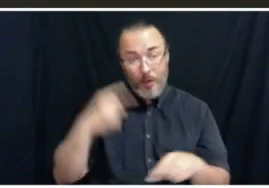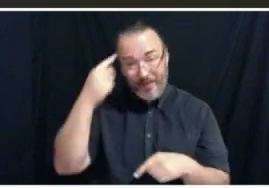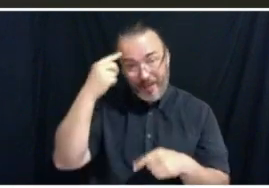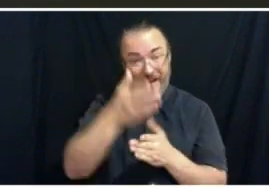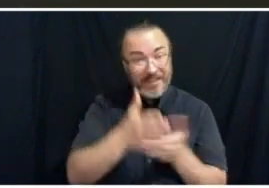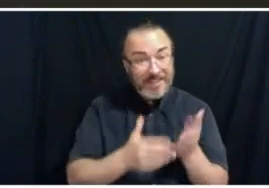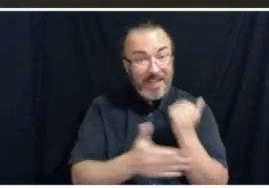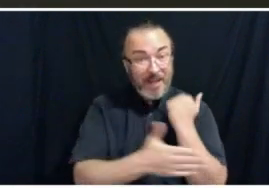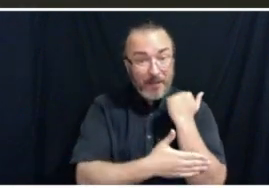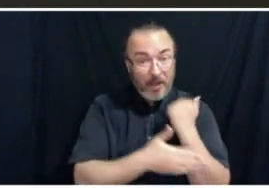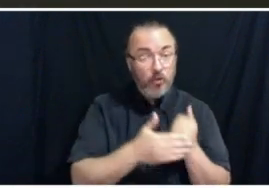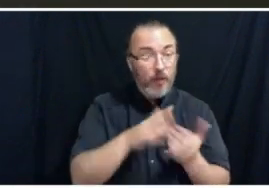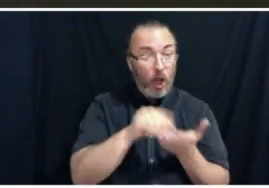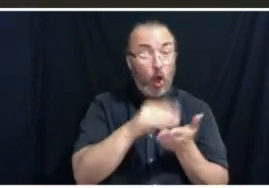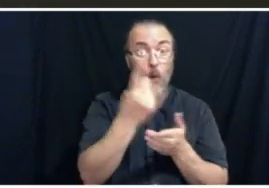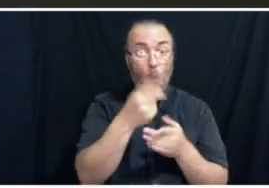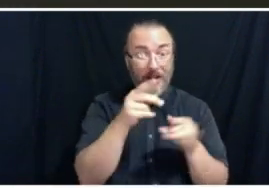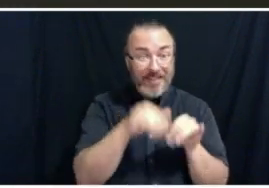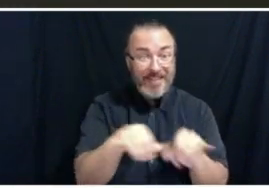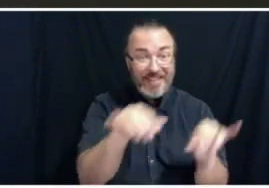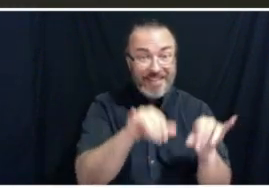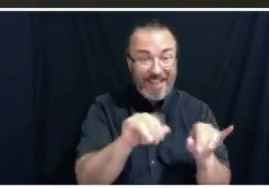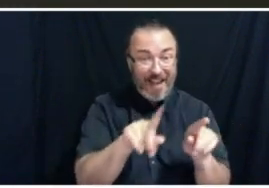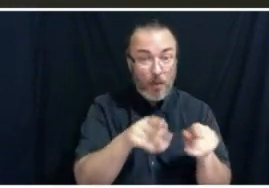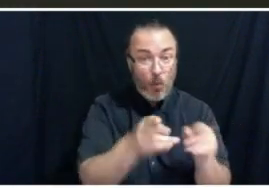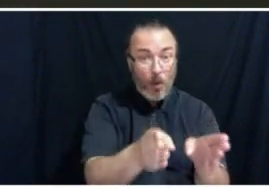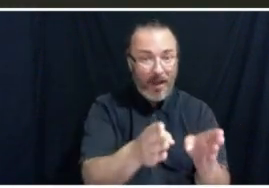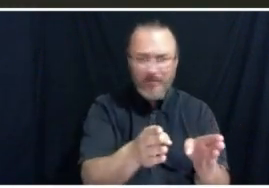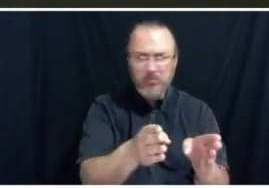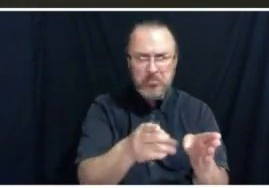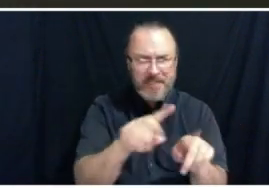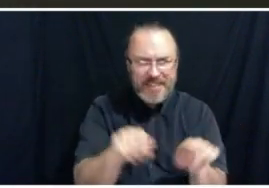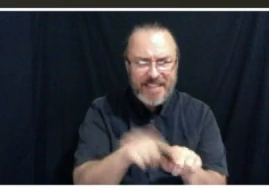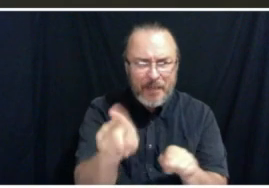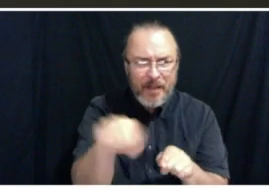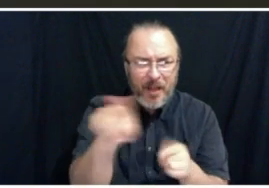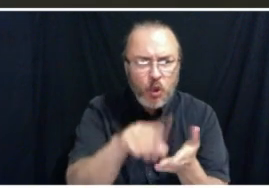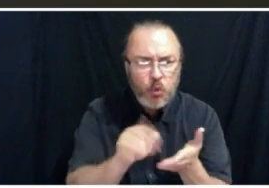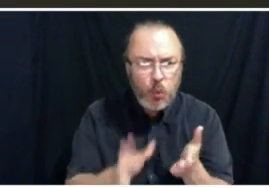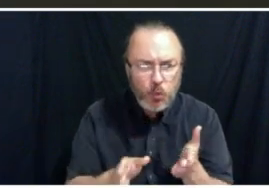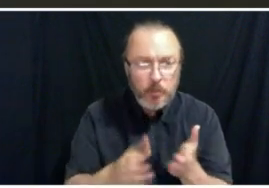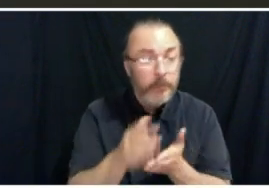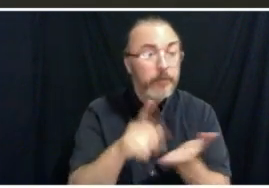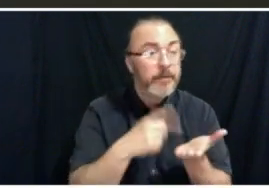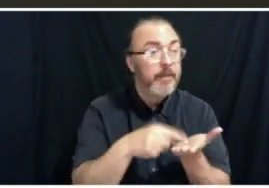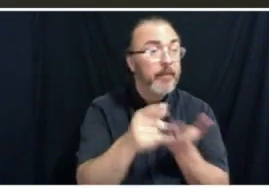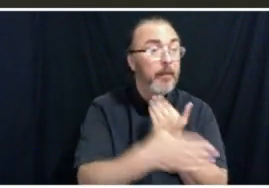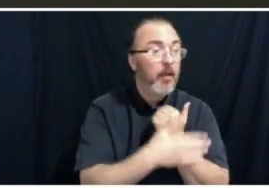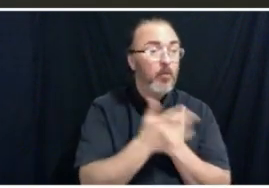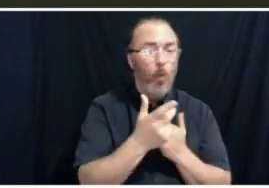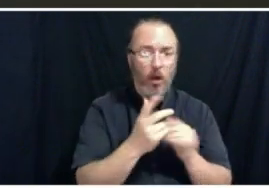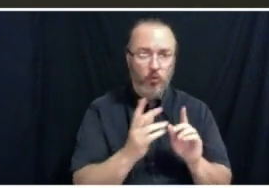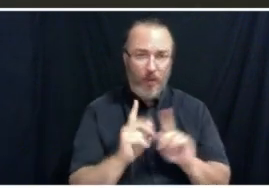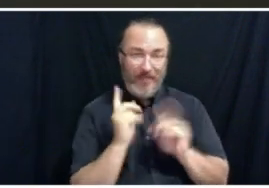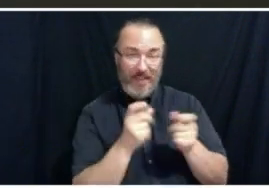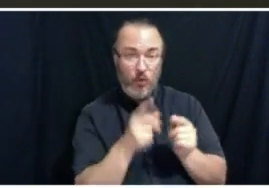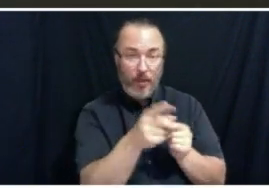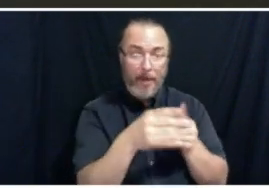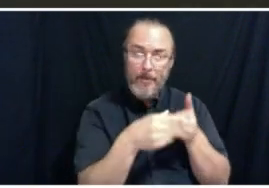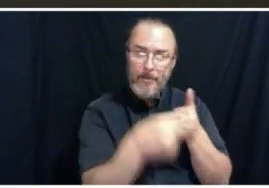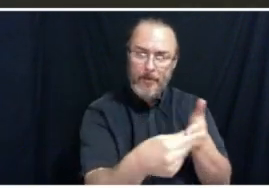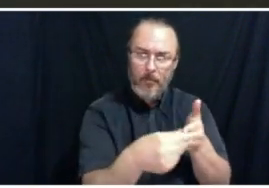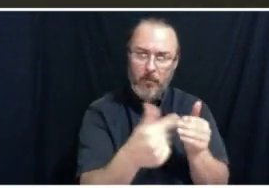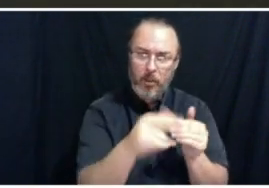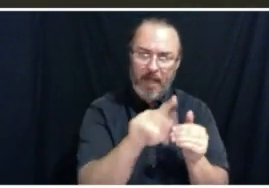one way. They're a bit like the students we discussed in the report. Sometimes countries like to be given more guidance, an approach that the Saber's